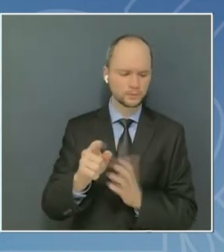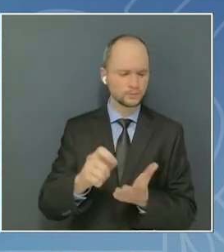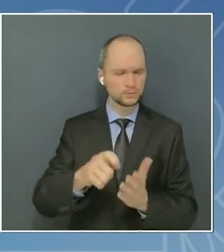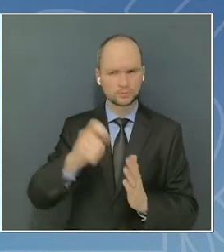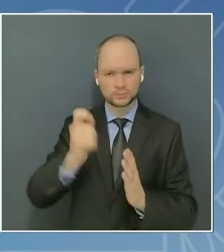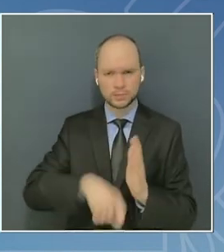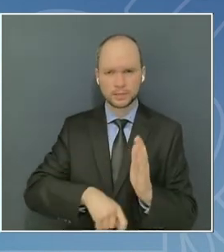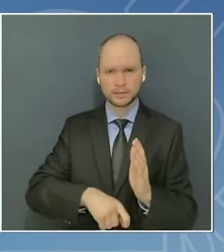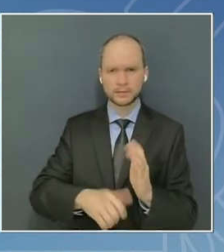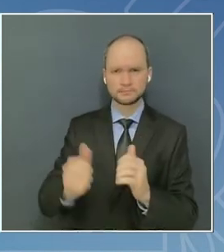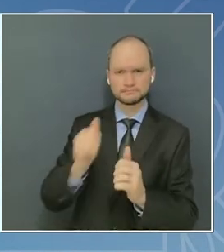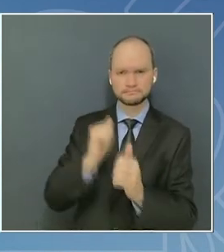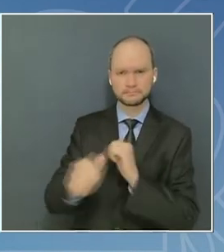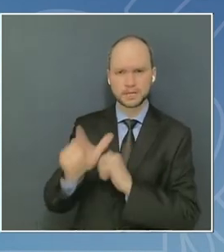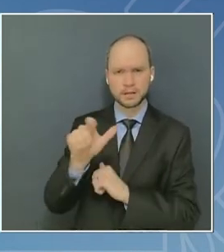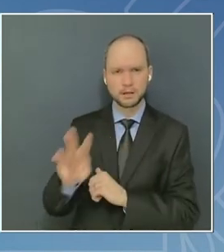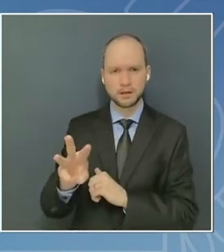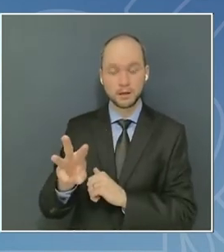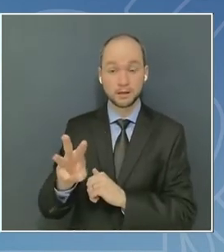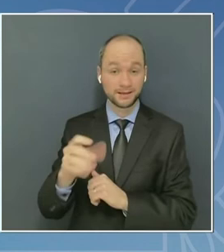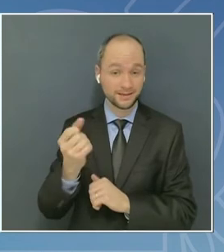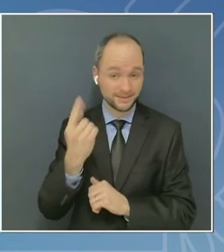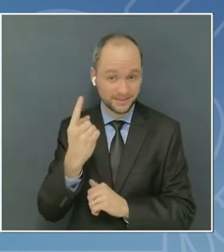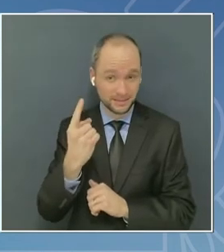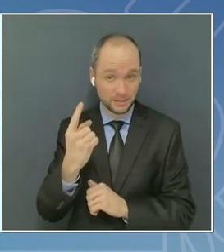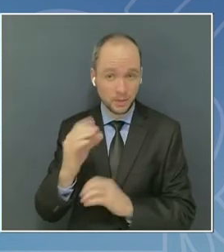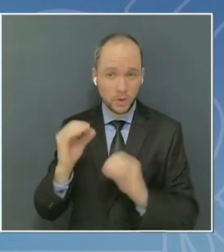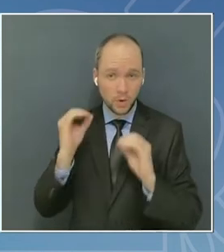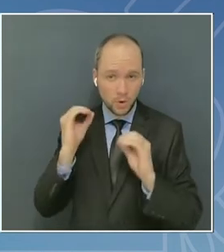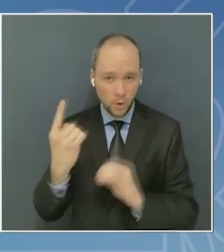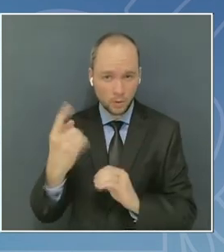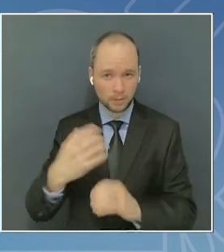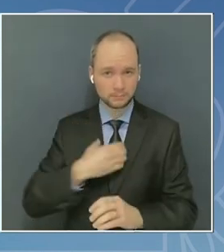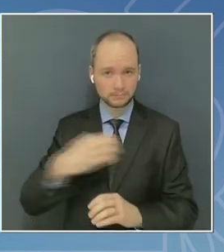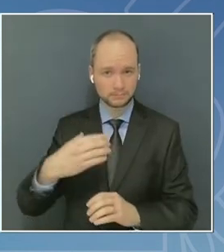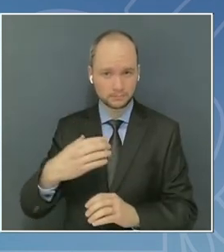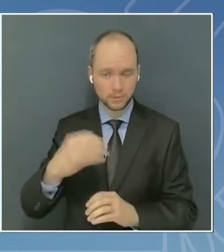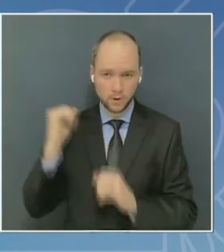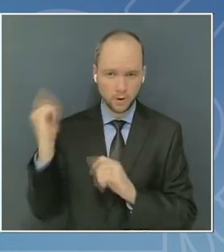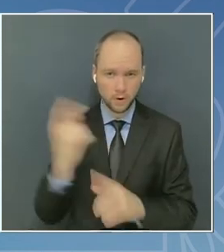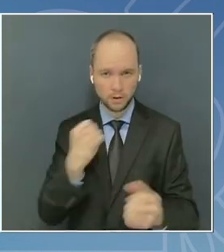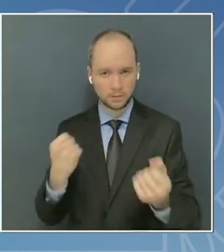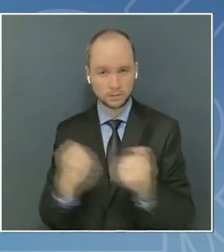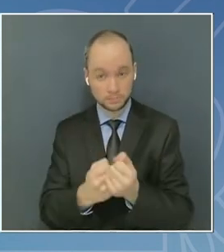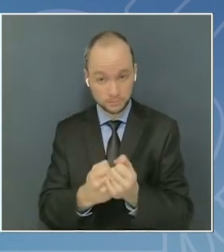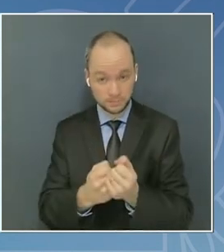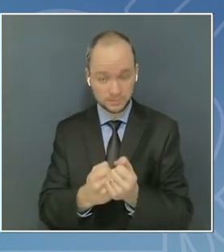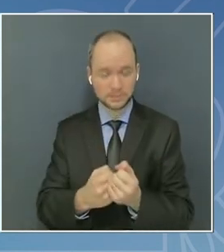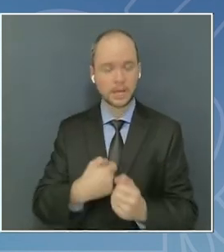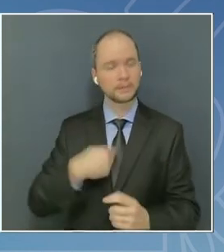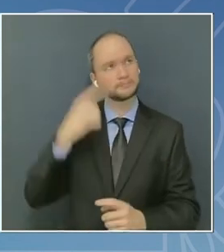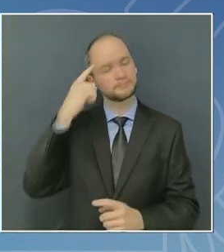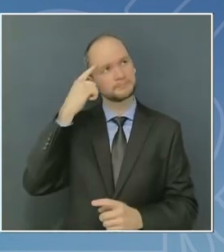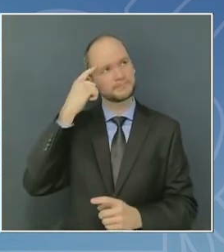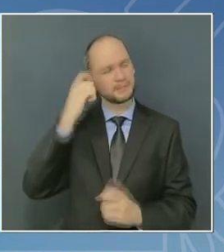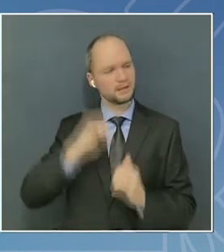law unanimously, I think about my mother. She was the first